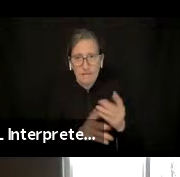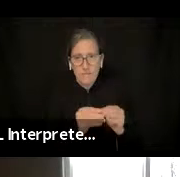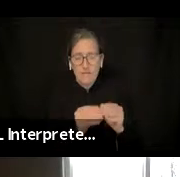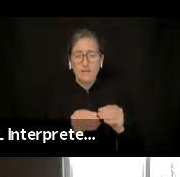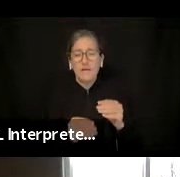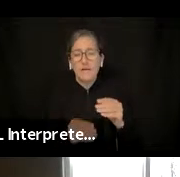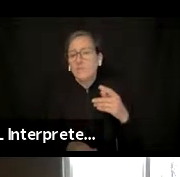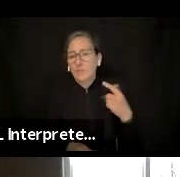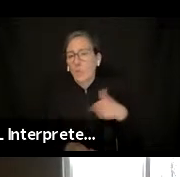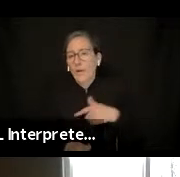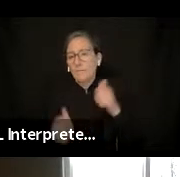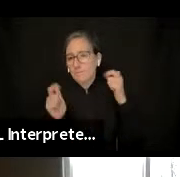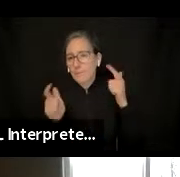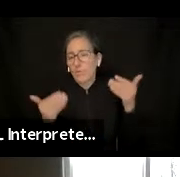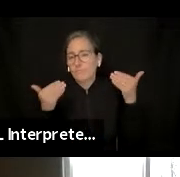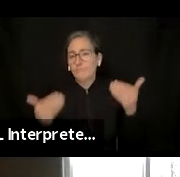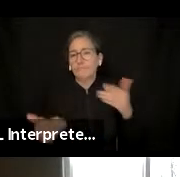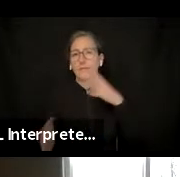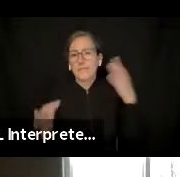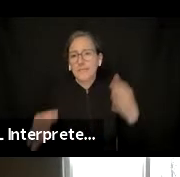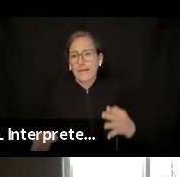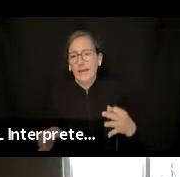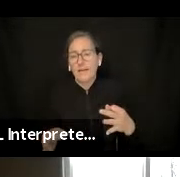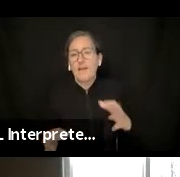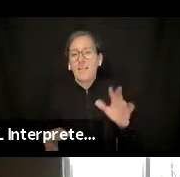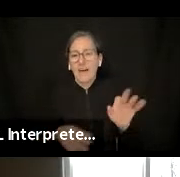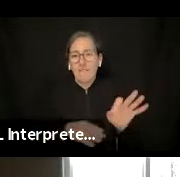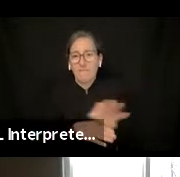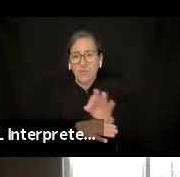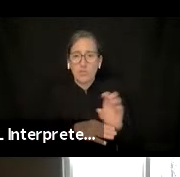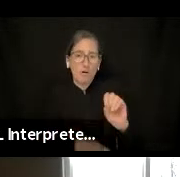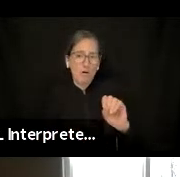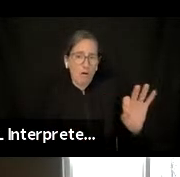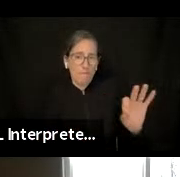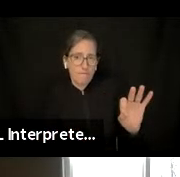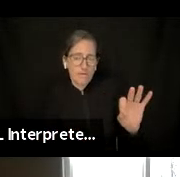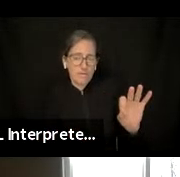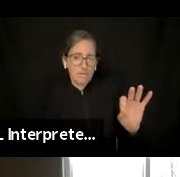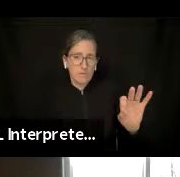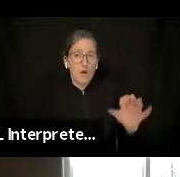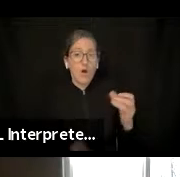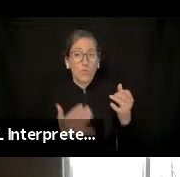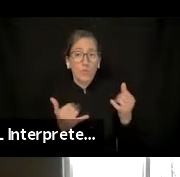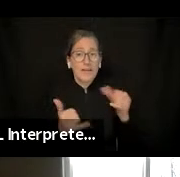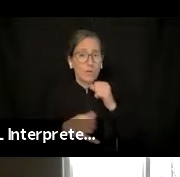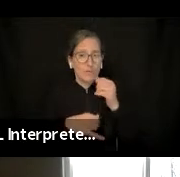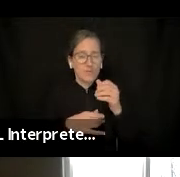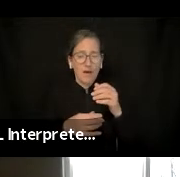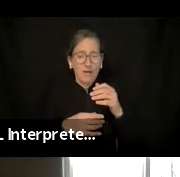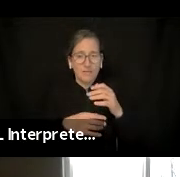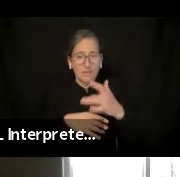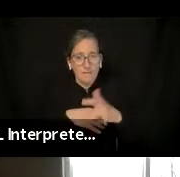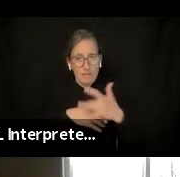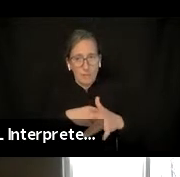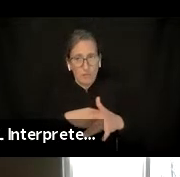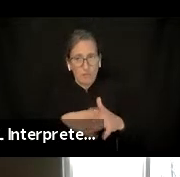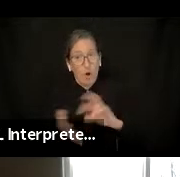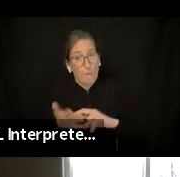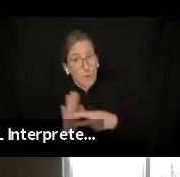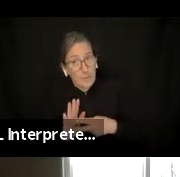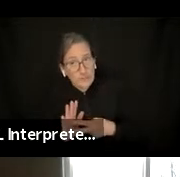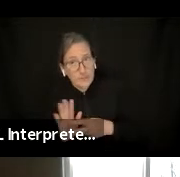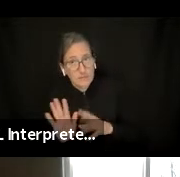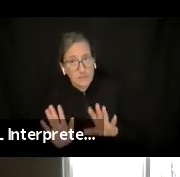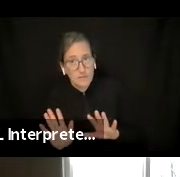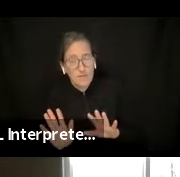to turn it off. And so it is turned off globally on purpose. Yeah, not because it's not available. It's